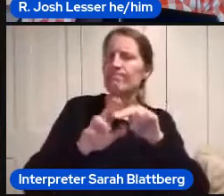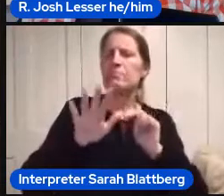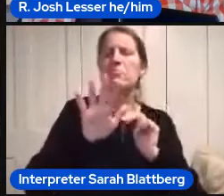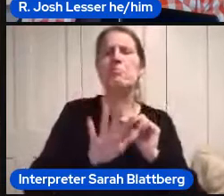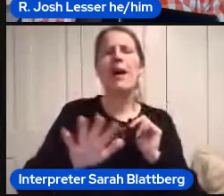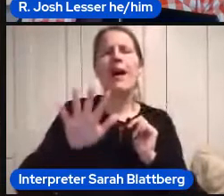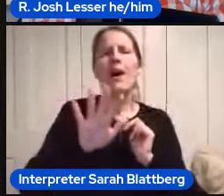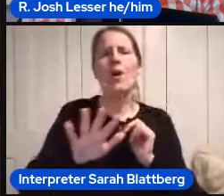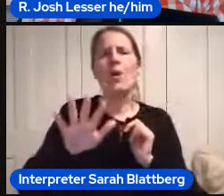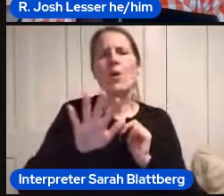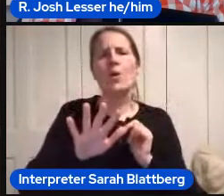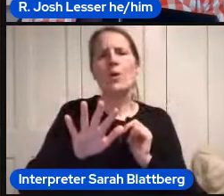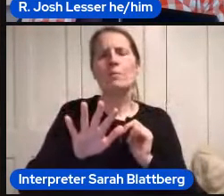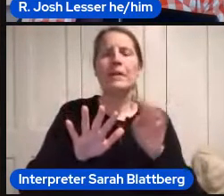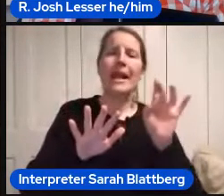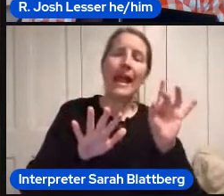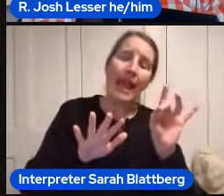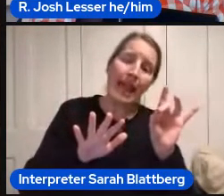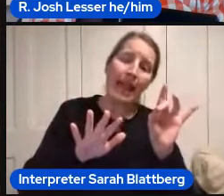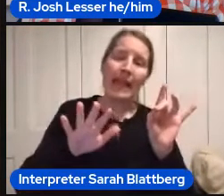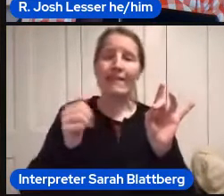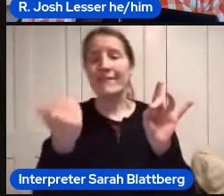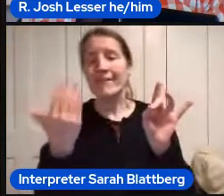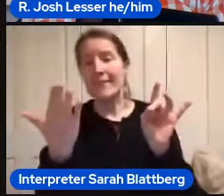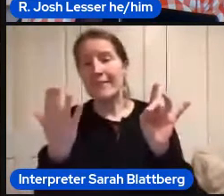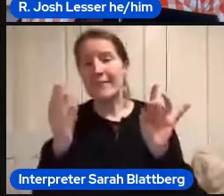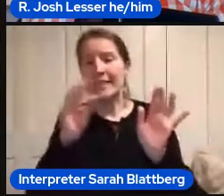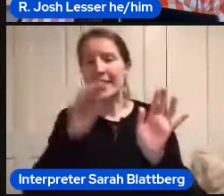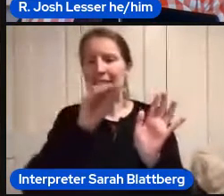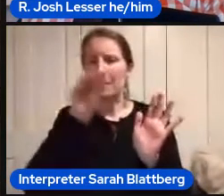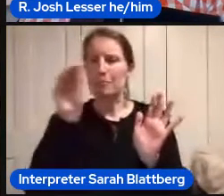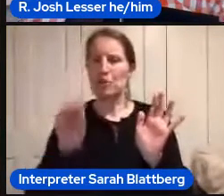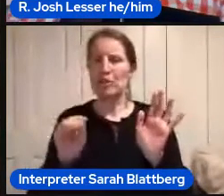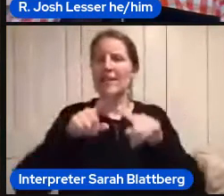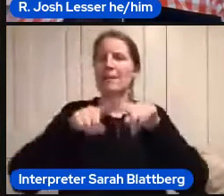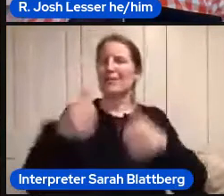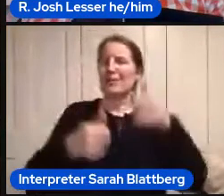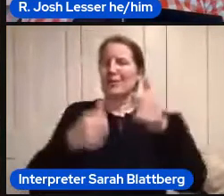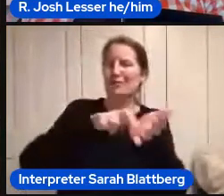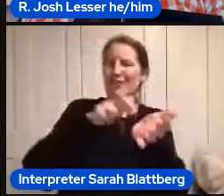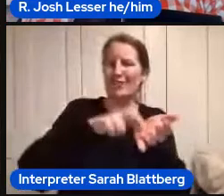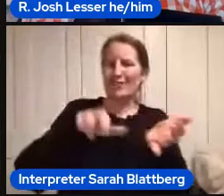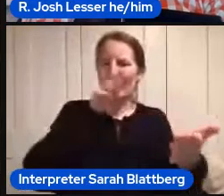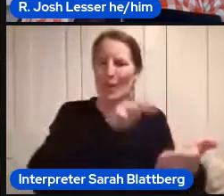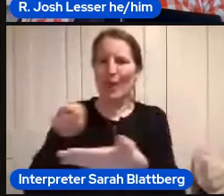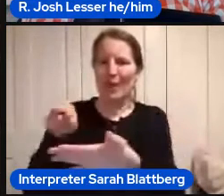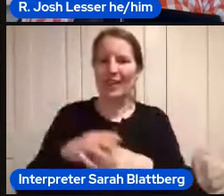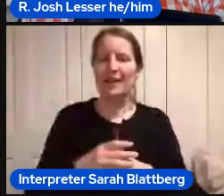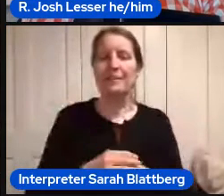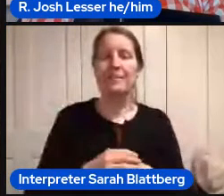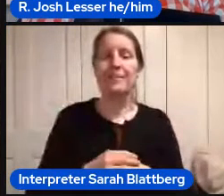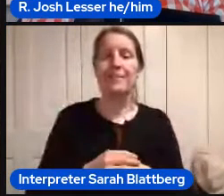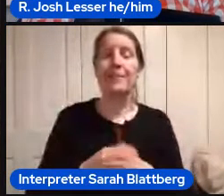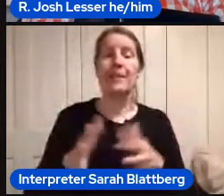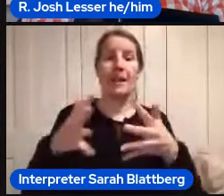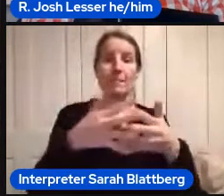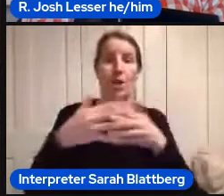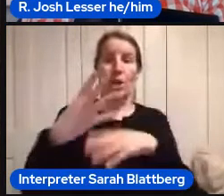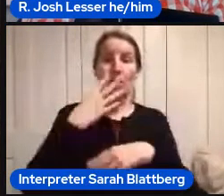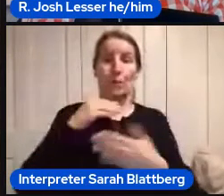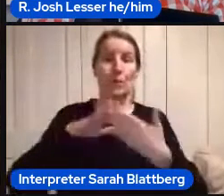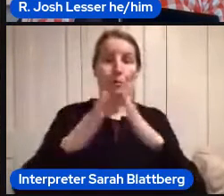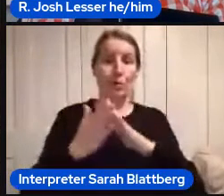somewhere from 8% to 15%, depending on which study you look at. which means the American Jewish community is becoming